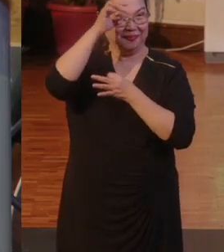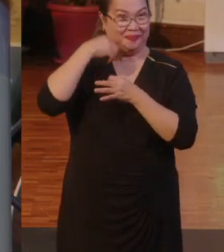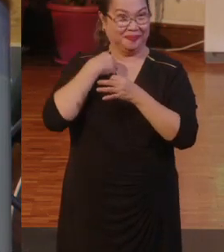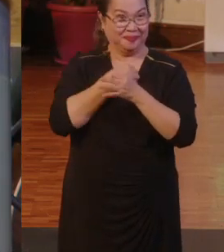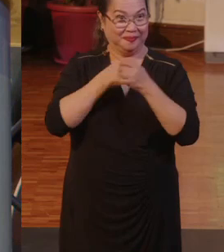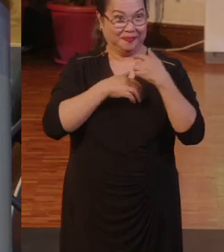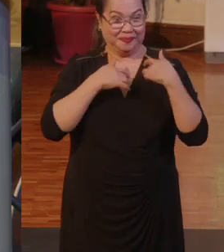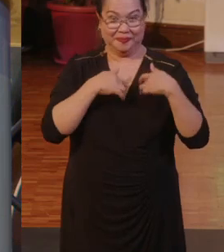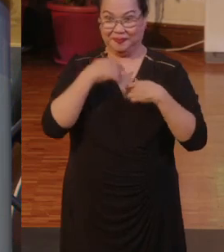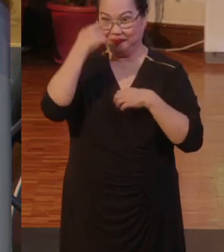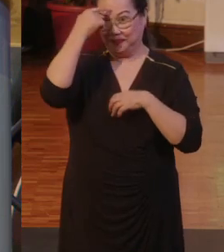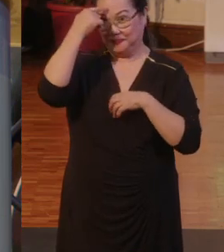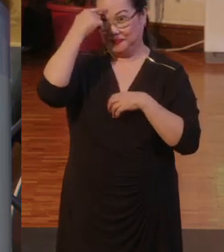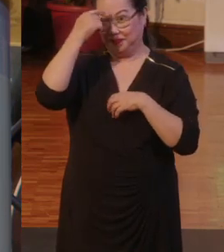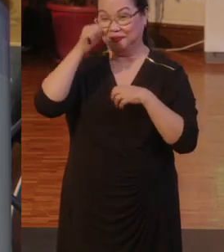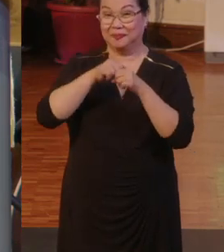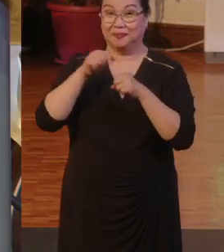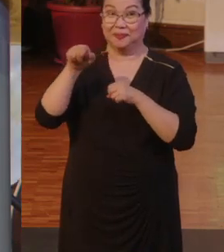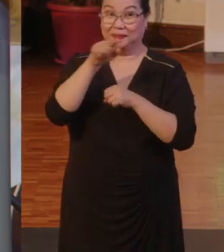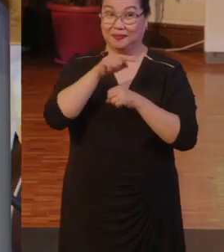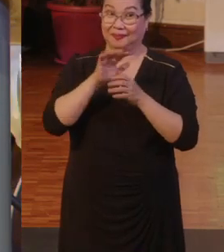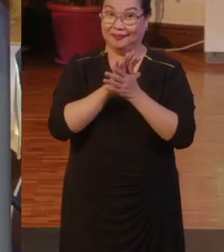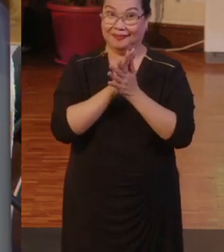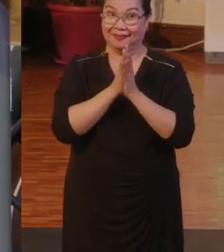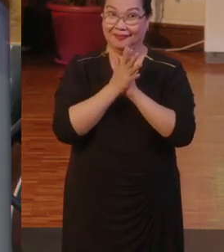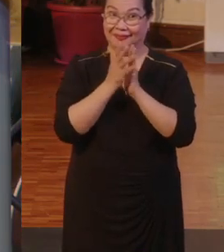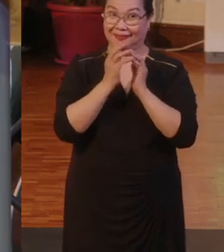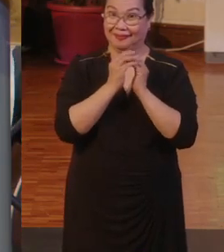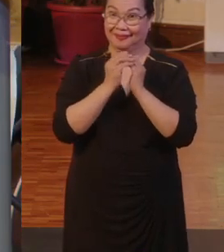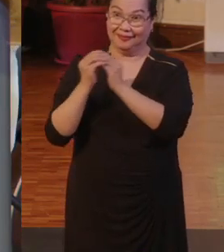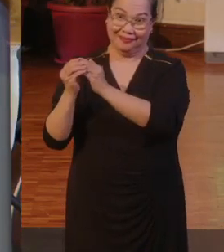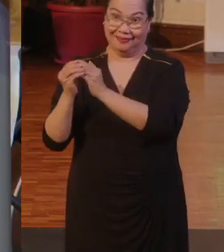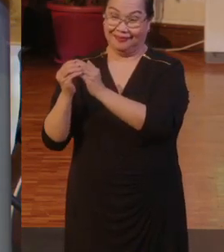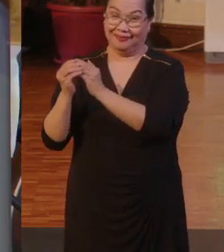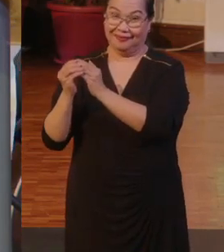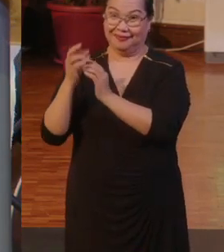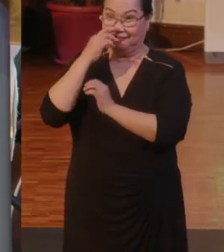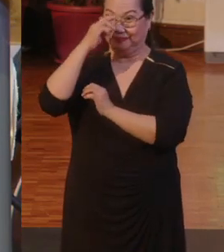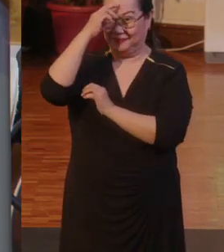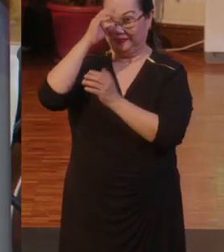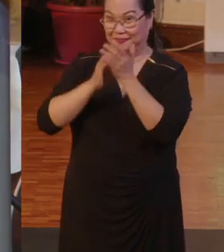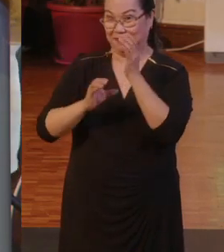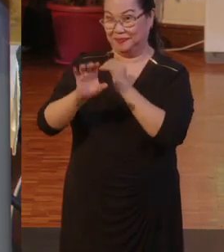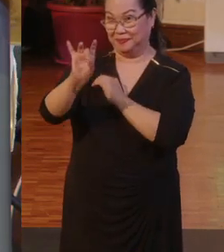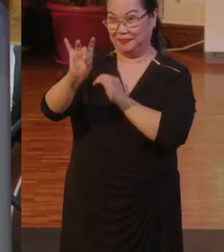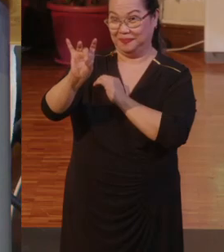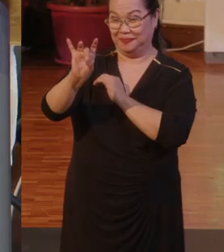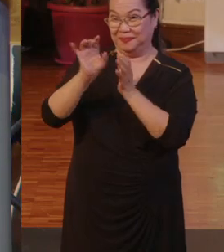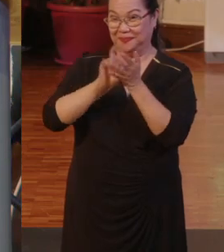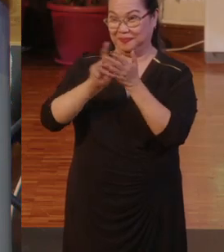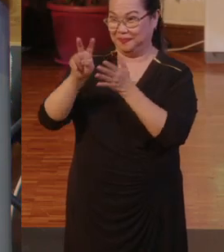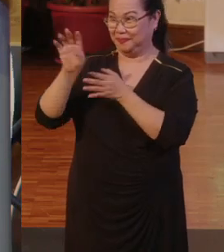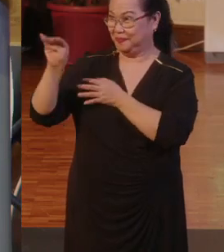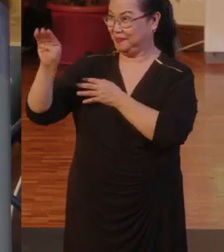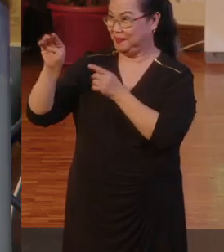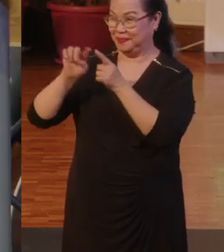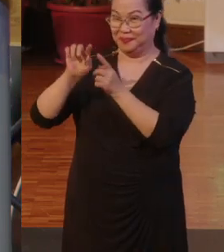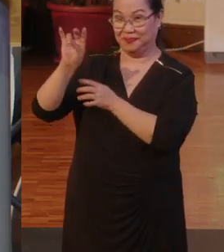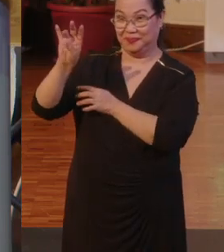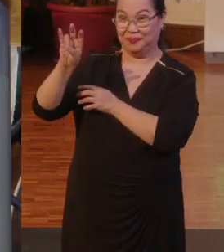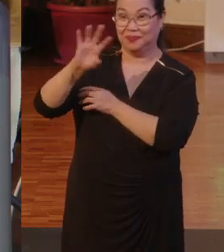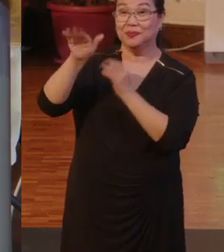puso't isipan upang tayo ay kanyang gabayan. Ang sabi sa Romans chapter 8, verses 14 to